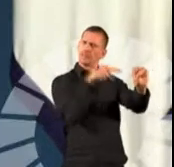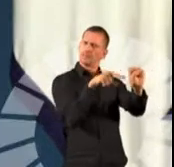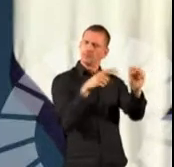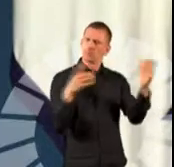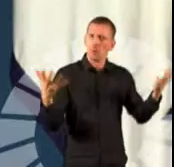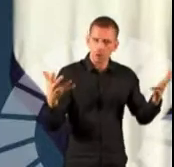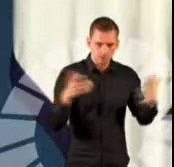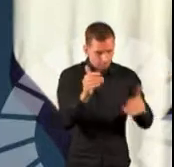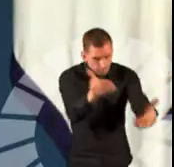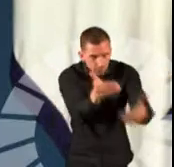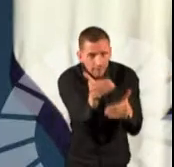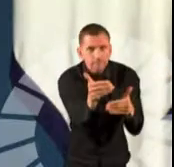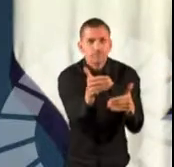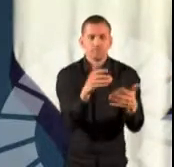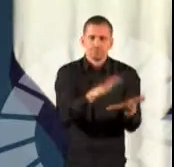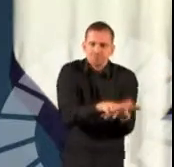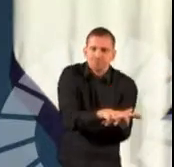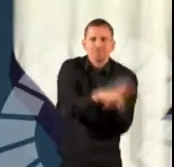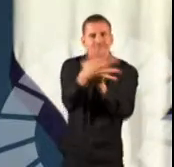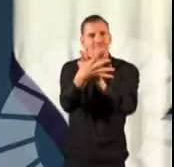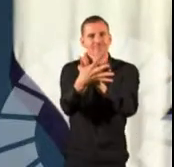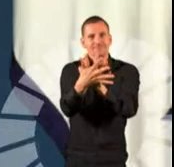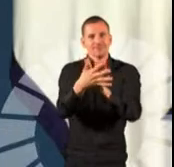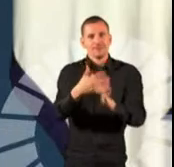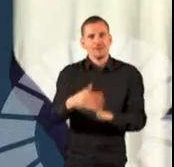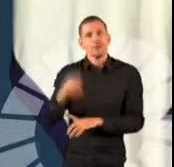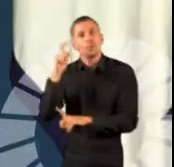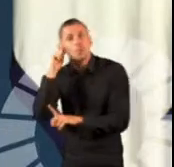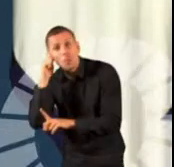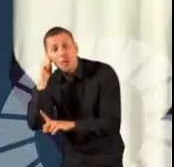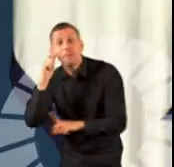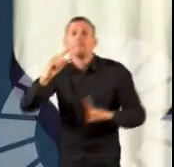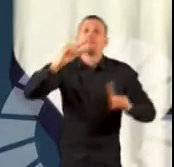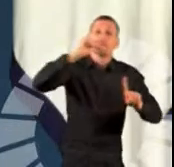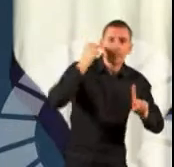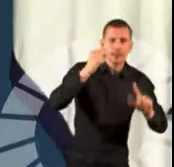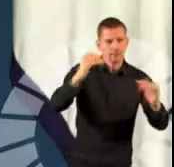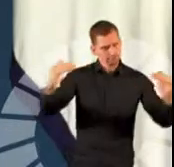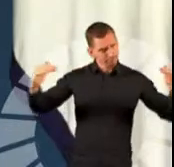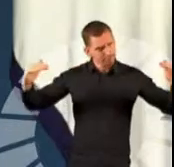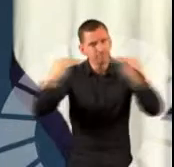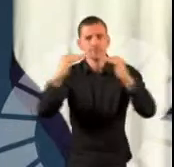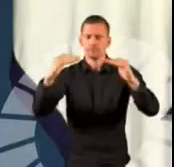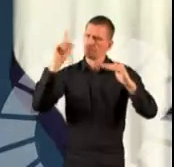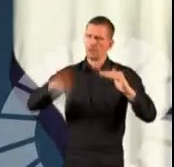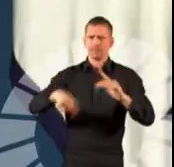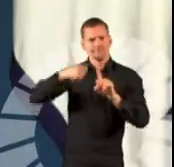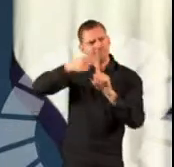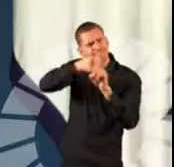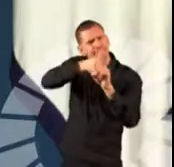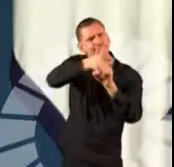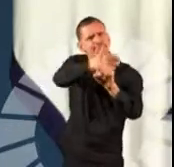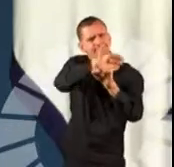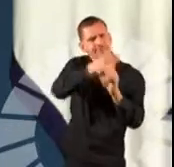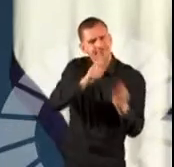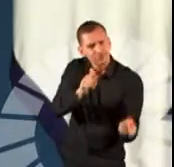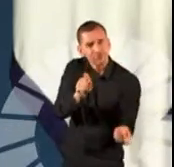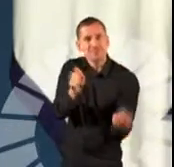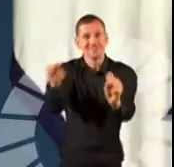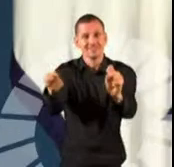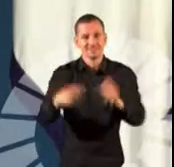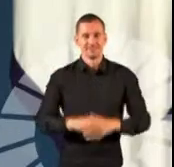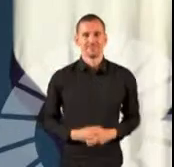equality. Because here's the truth: democracy is strongest when